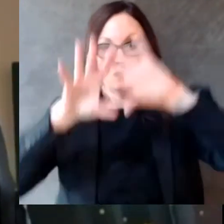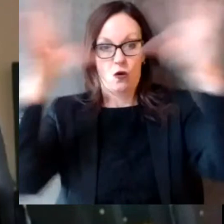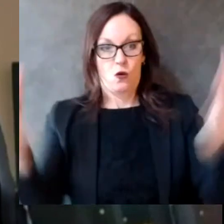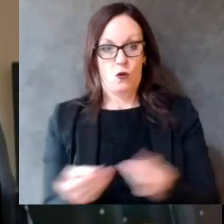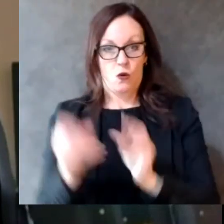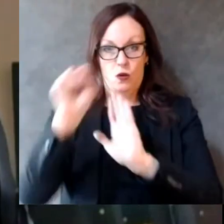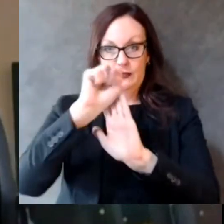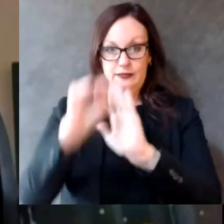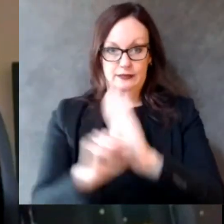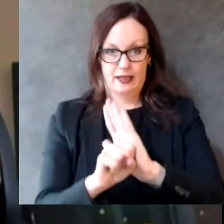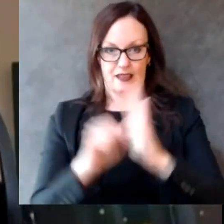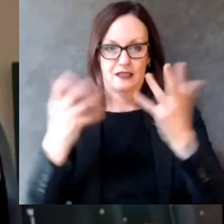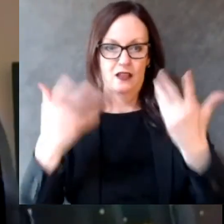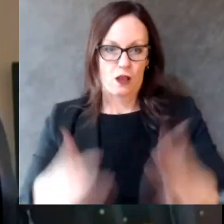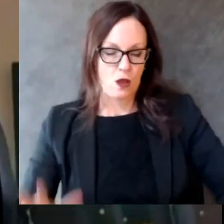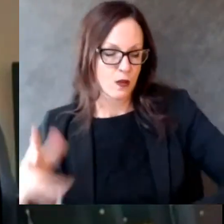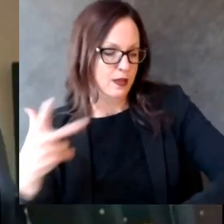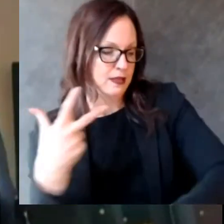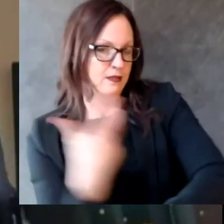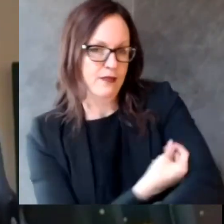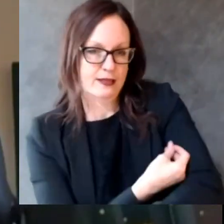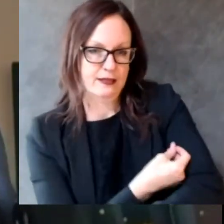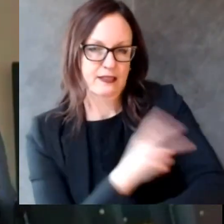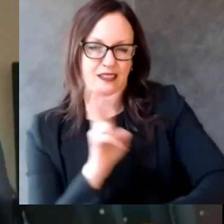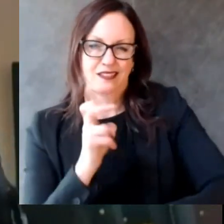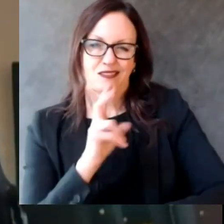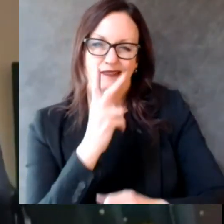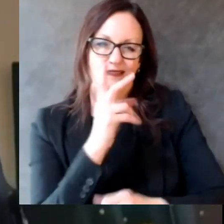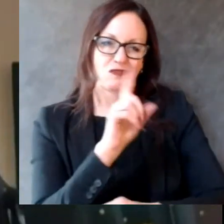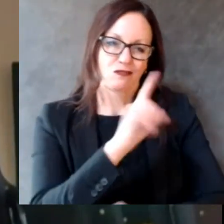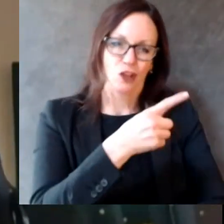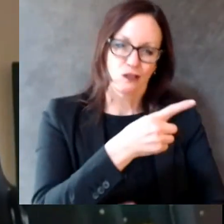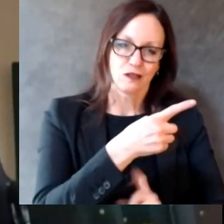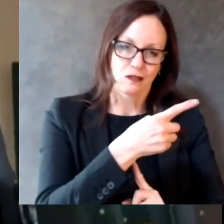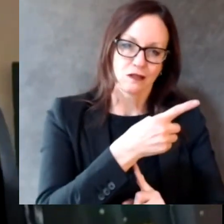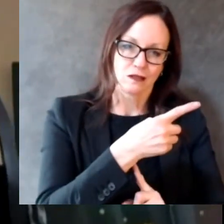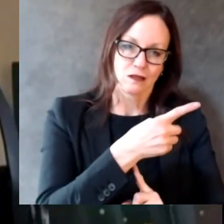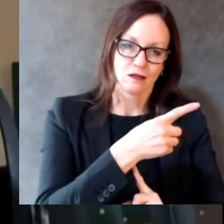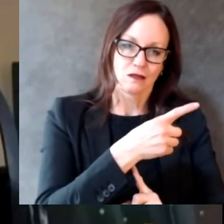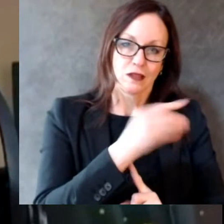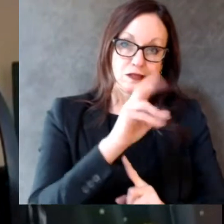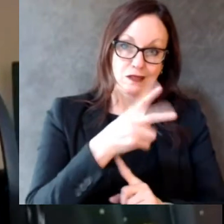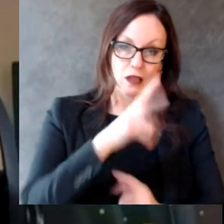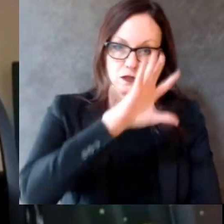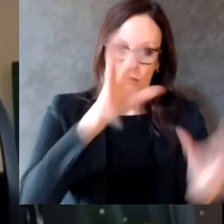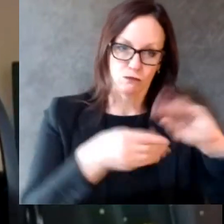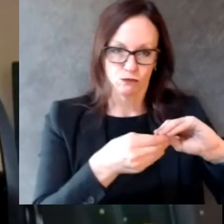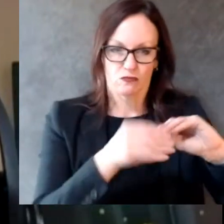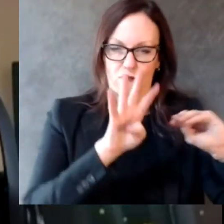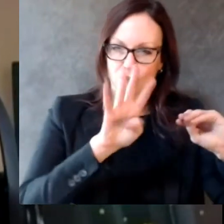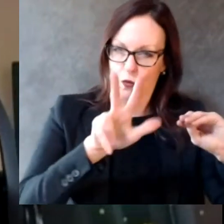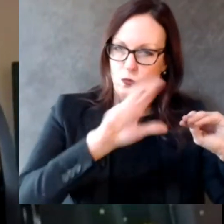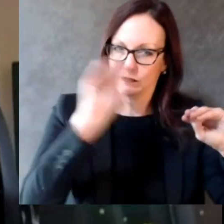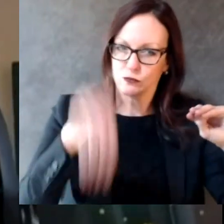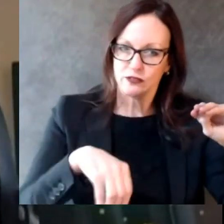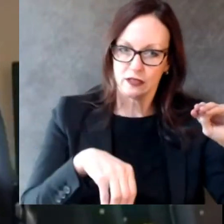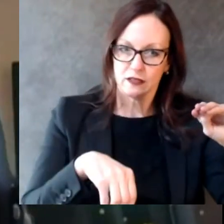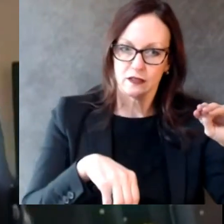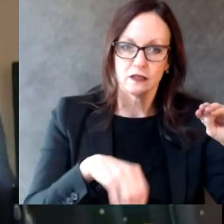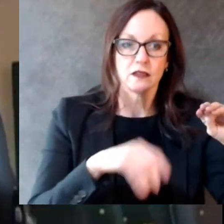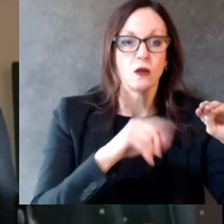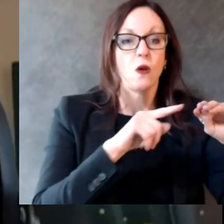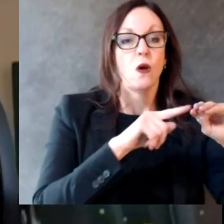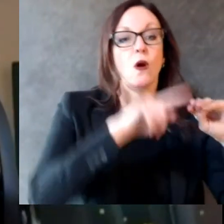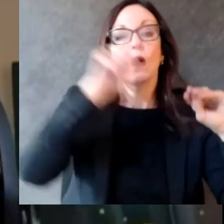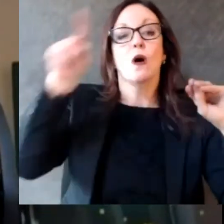20% right now are not eligible, because that's about how many people are under the age of 16 in our state and